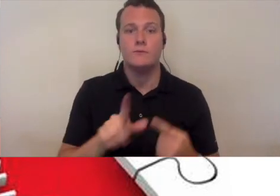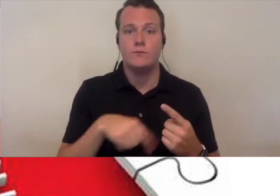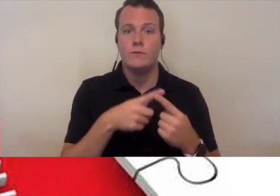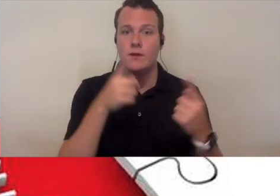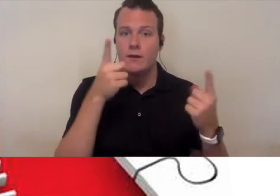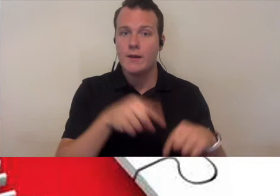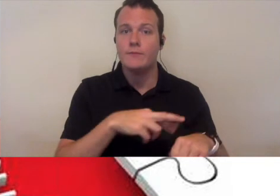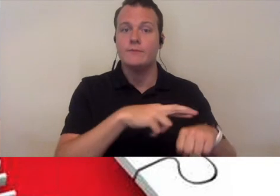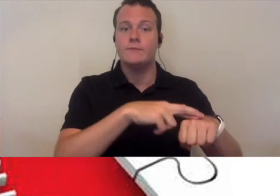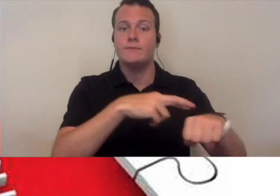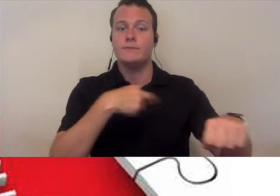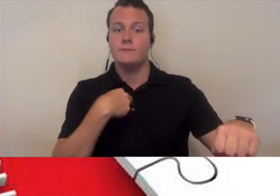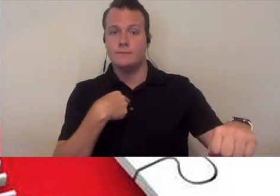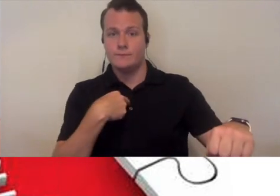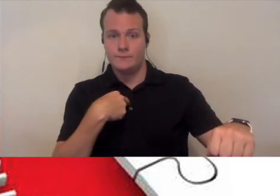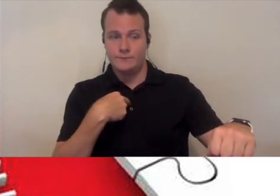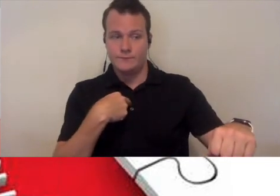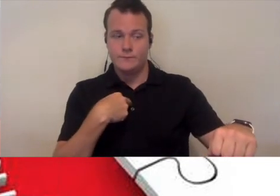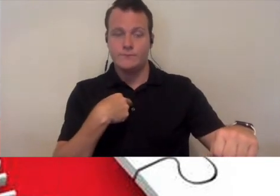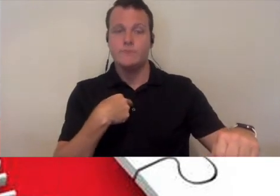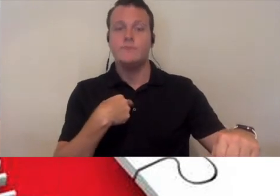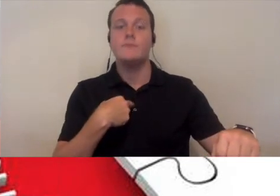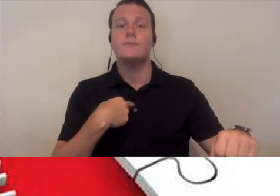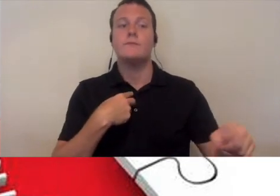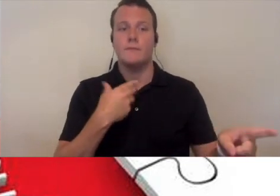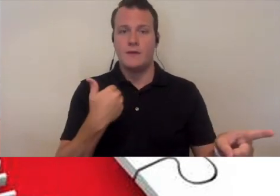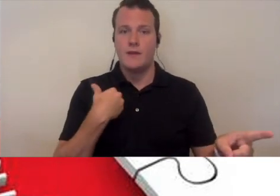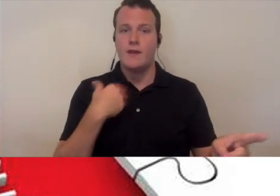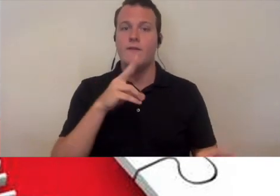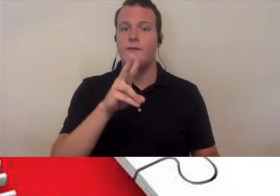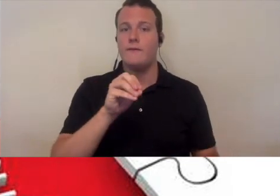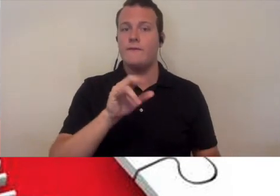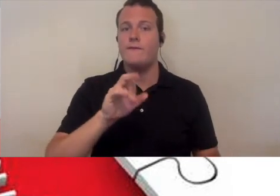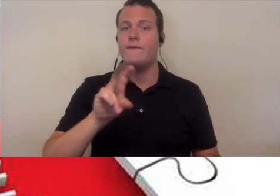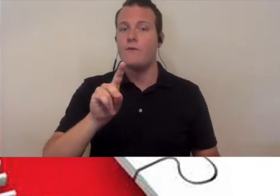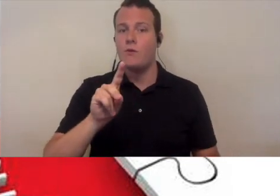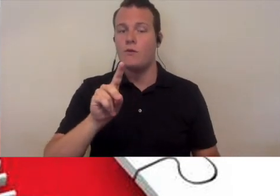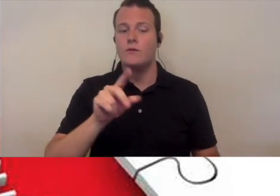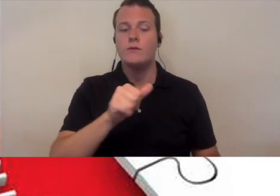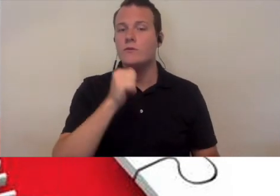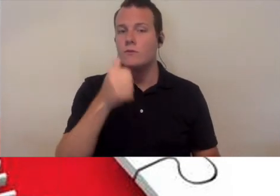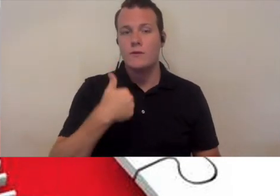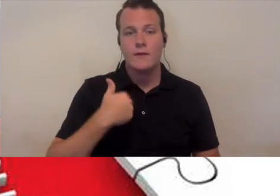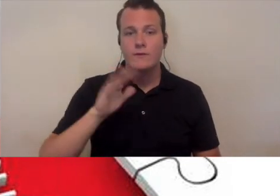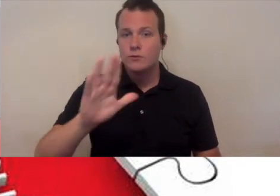a patient, they have a void. They do not have your services in their